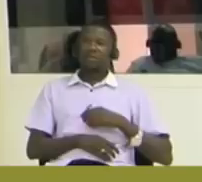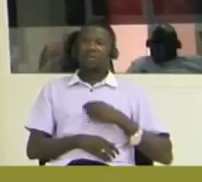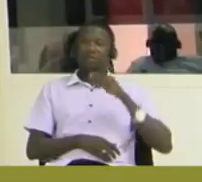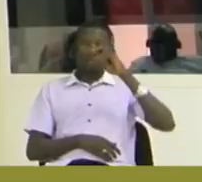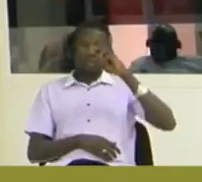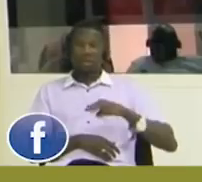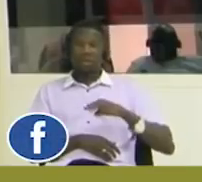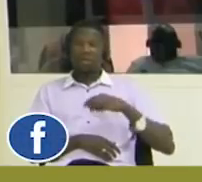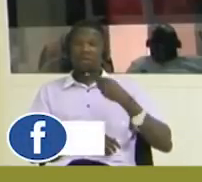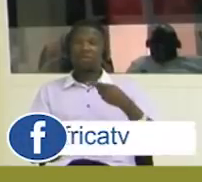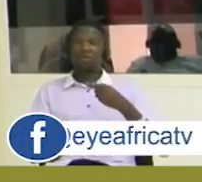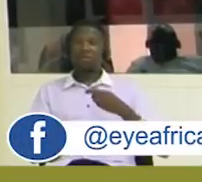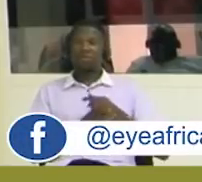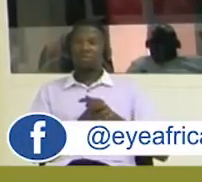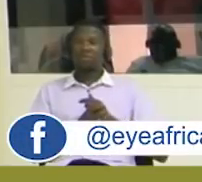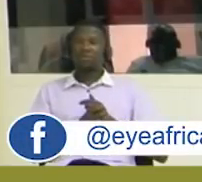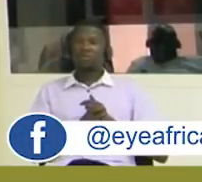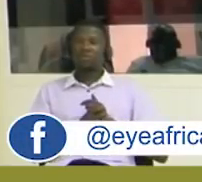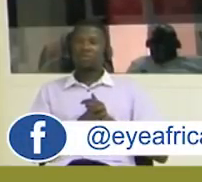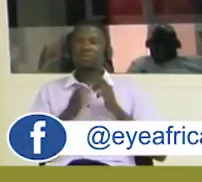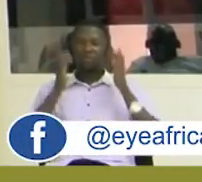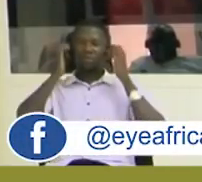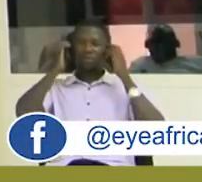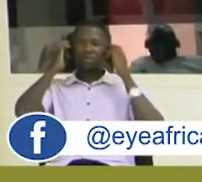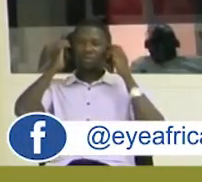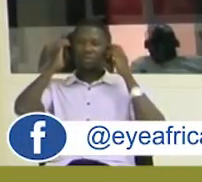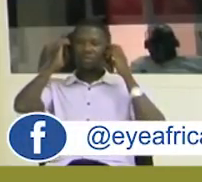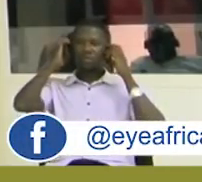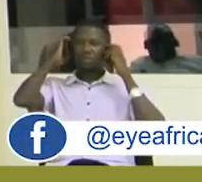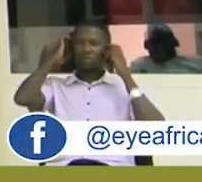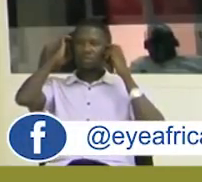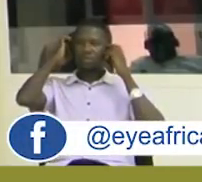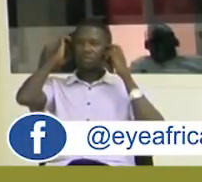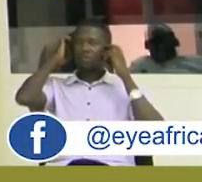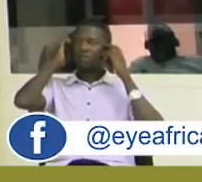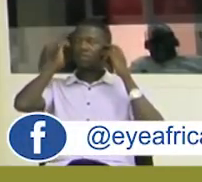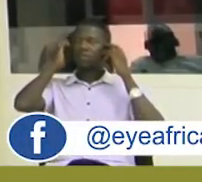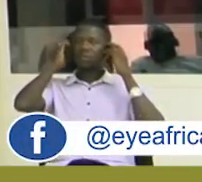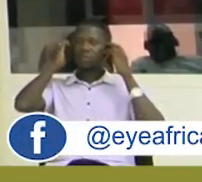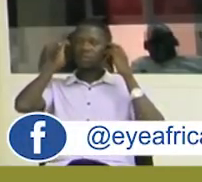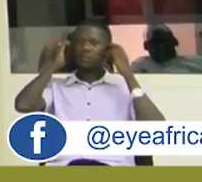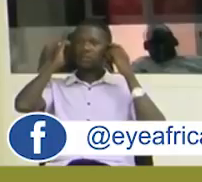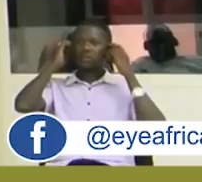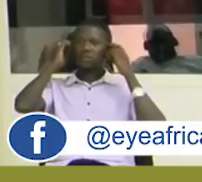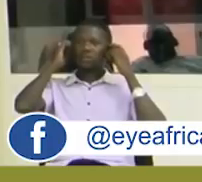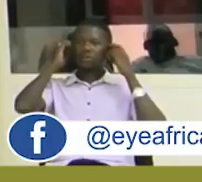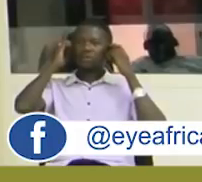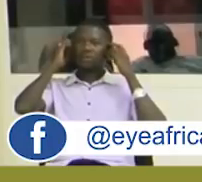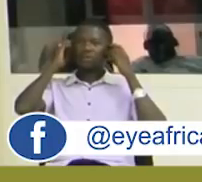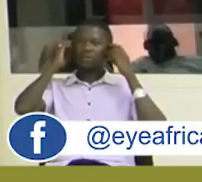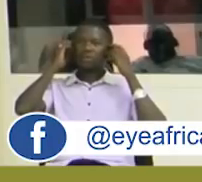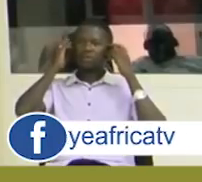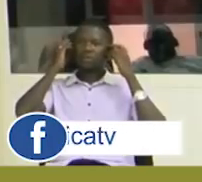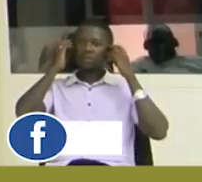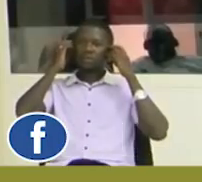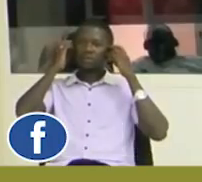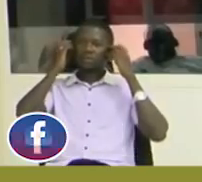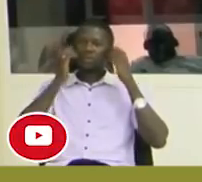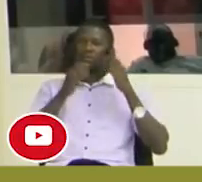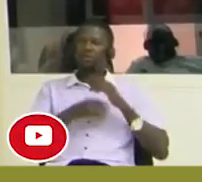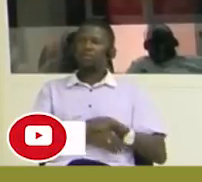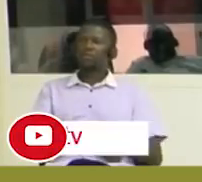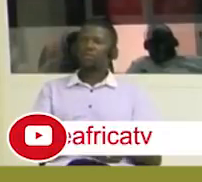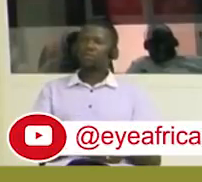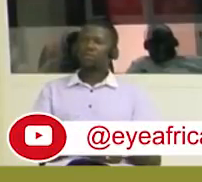May of 1995, I worked in my mom's bedroom. I think there is a corruption. You have two audios going on at the same